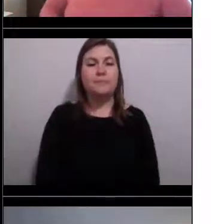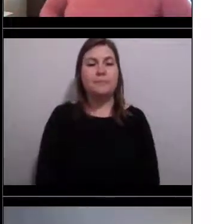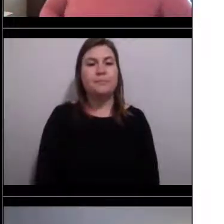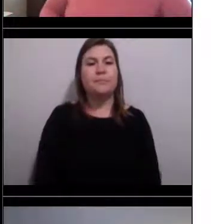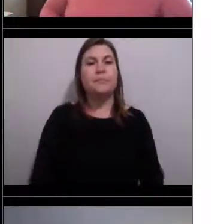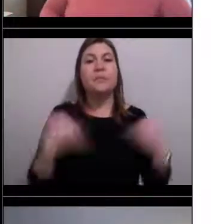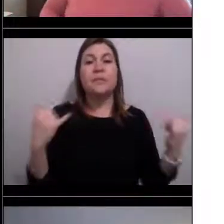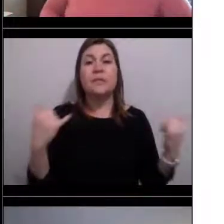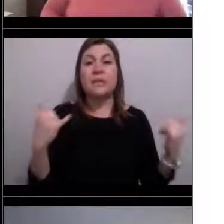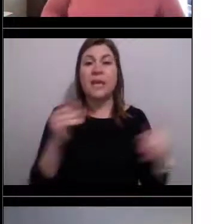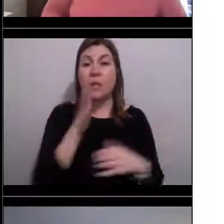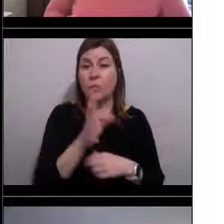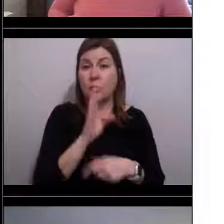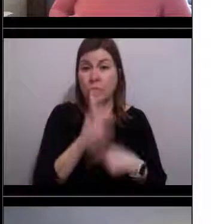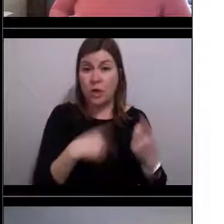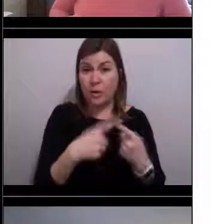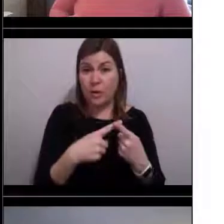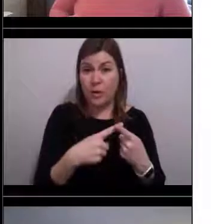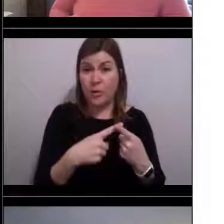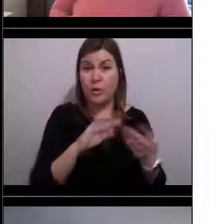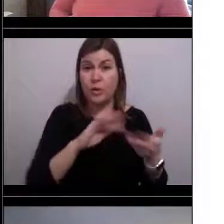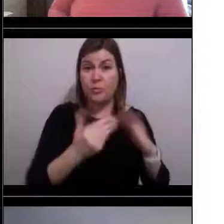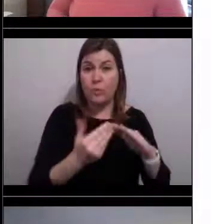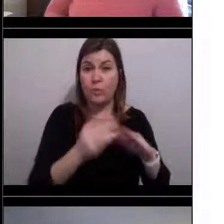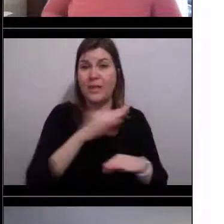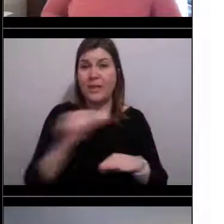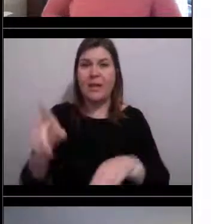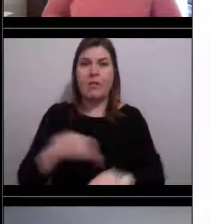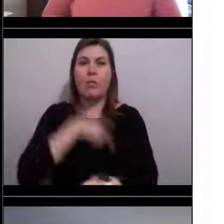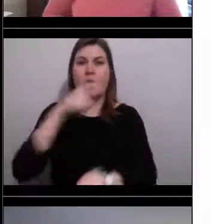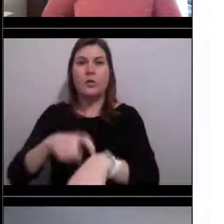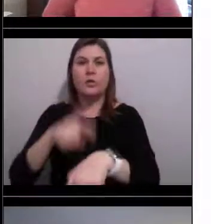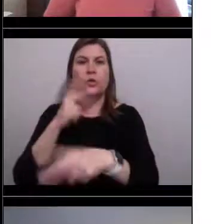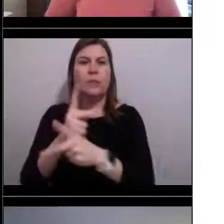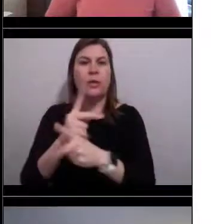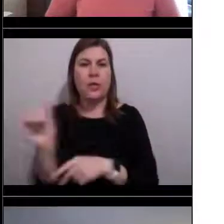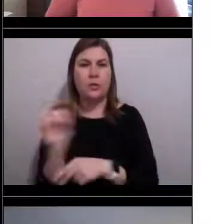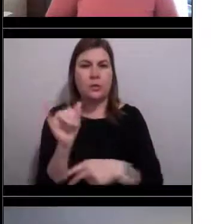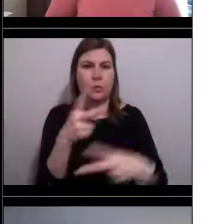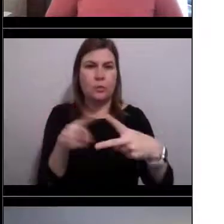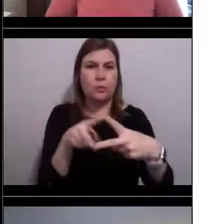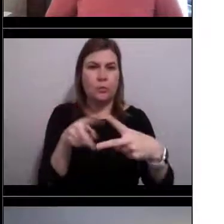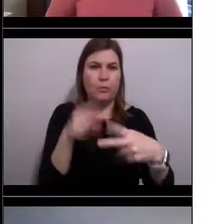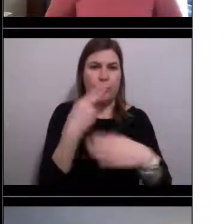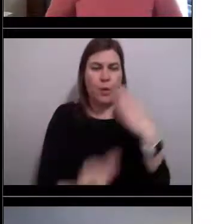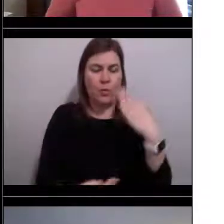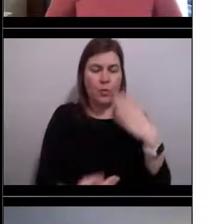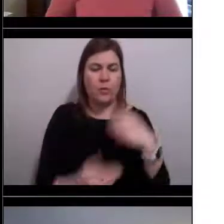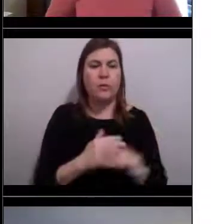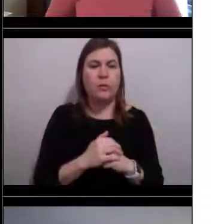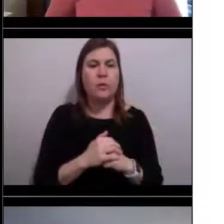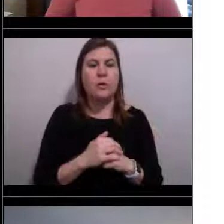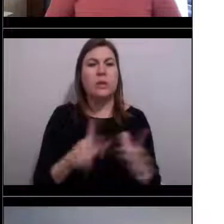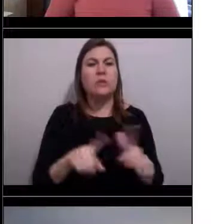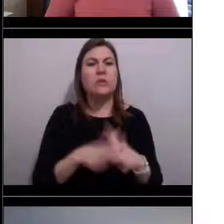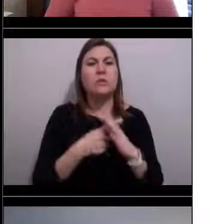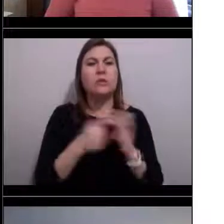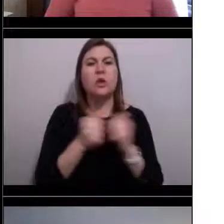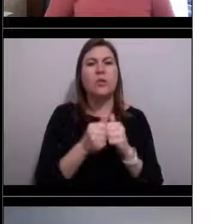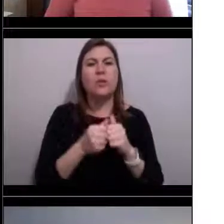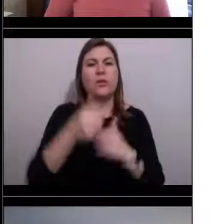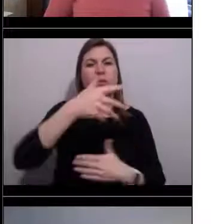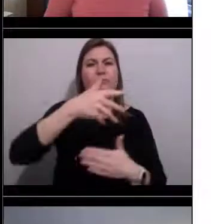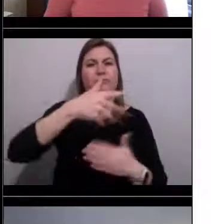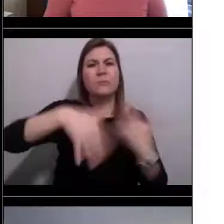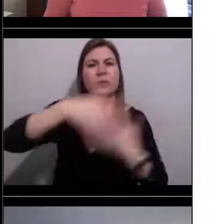community as well as in long-term care, which is where I'm quite involved at the moment. So we're going to begin with what social isolation is, and then